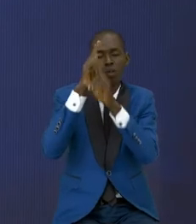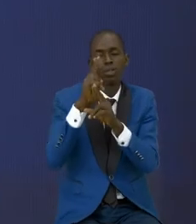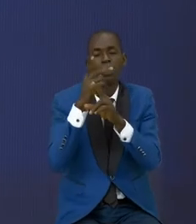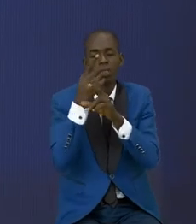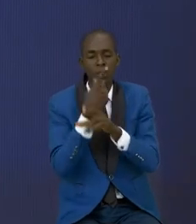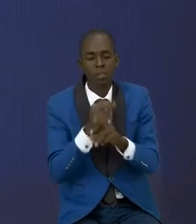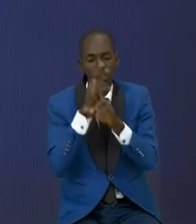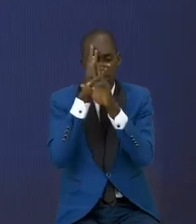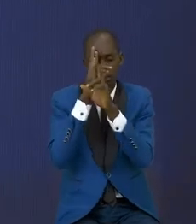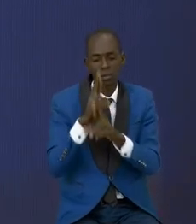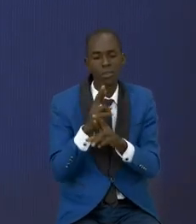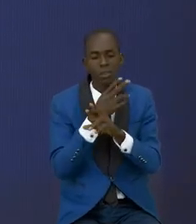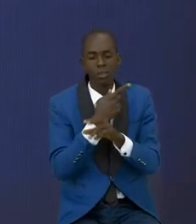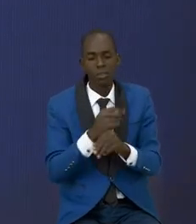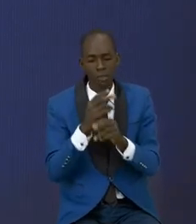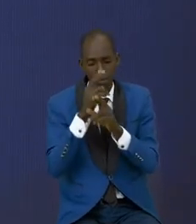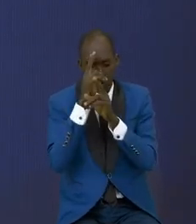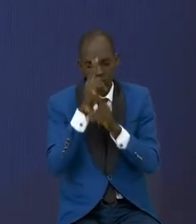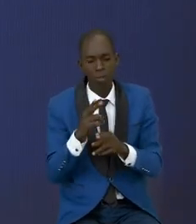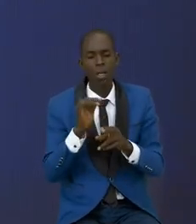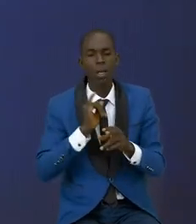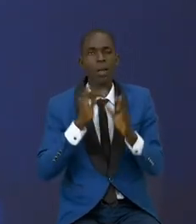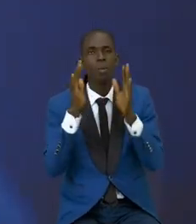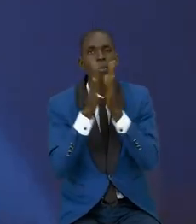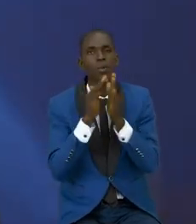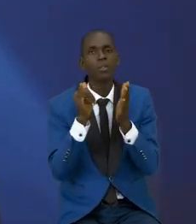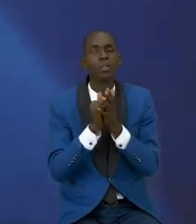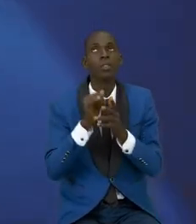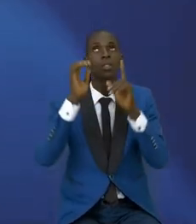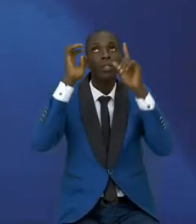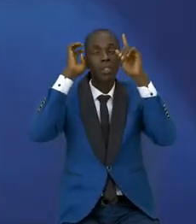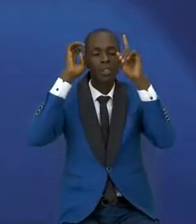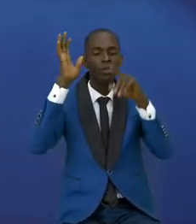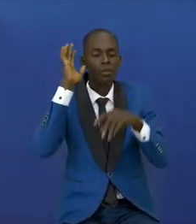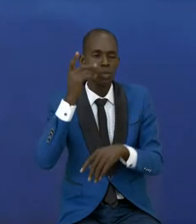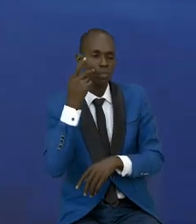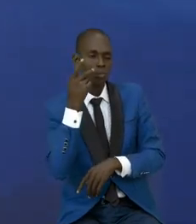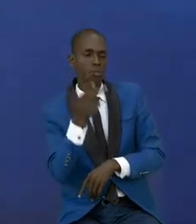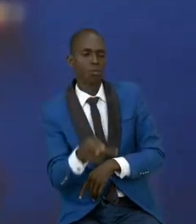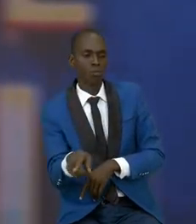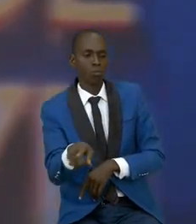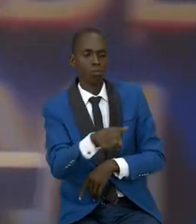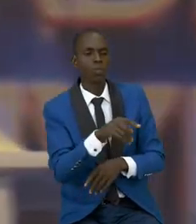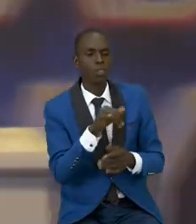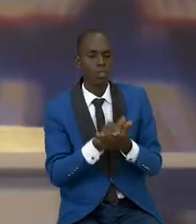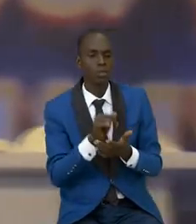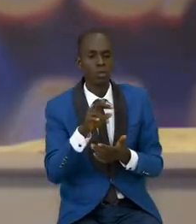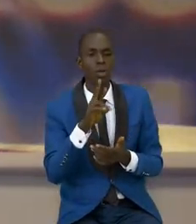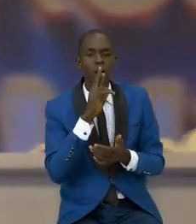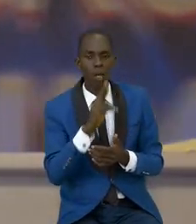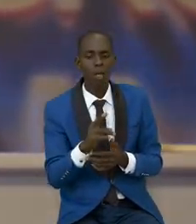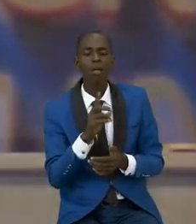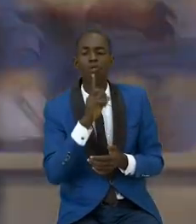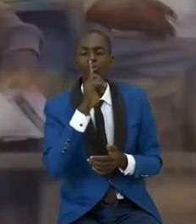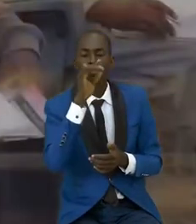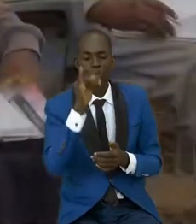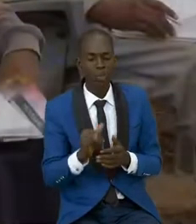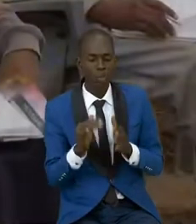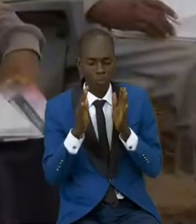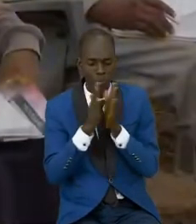the respect, I pray he will see you that you are really on praying ground.